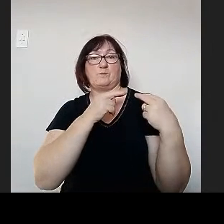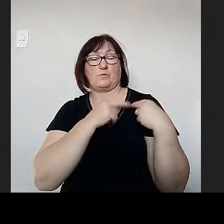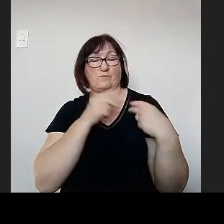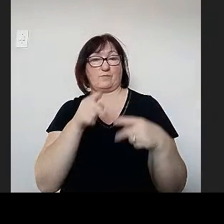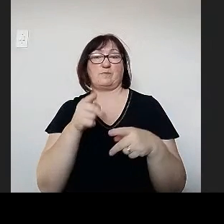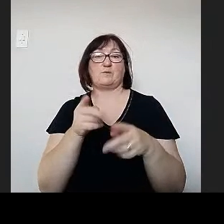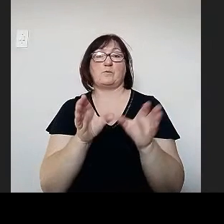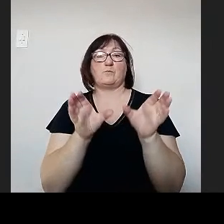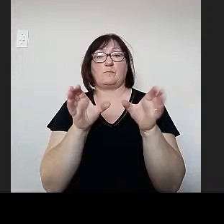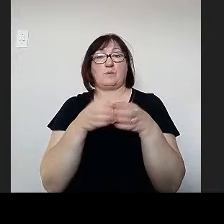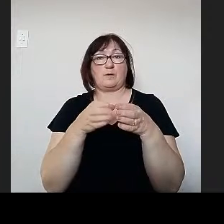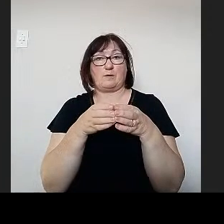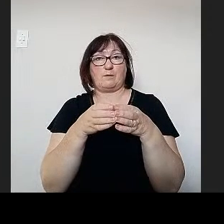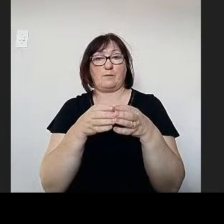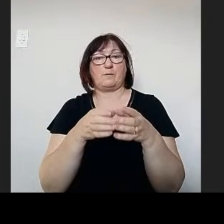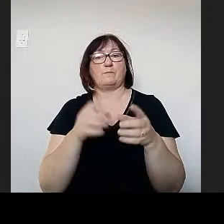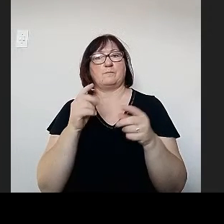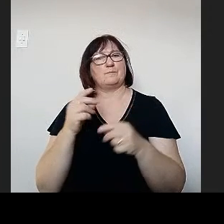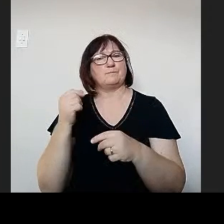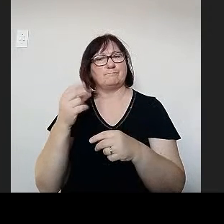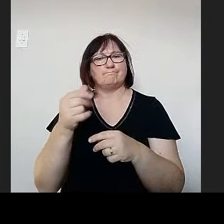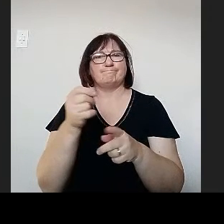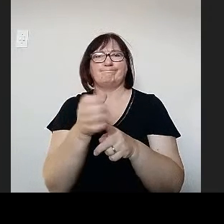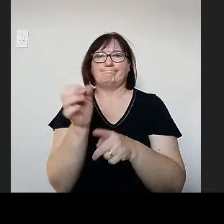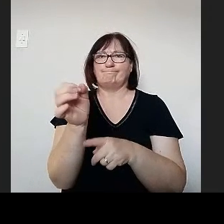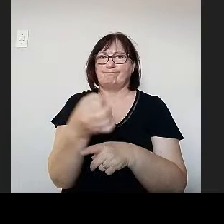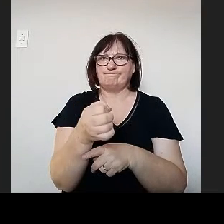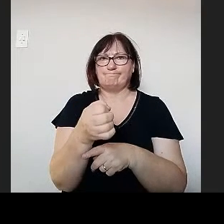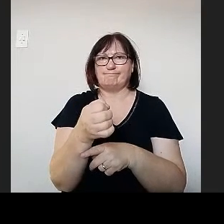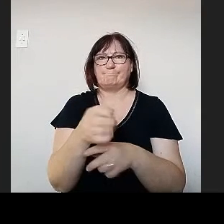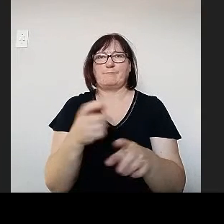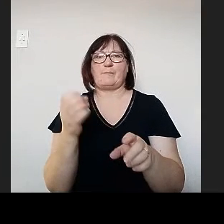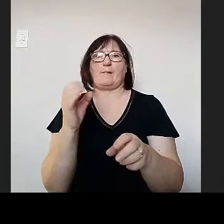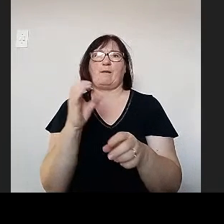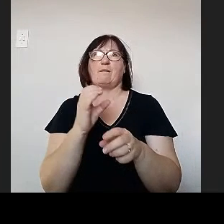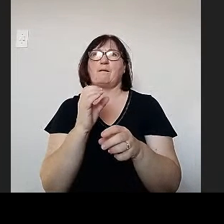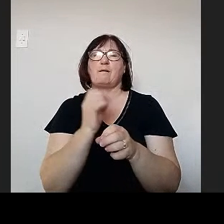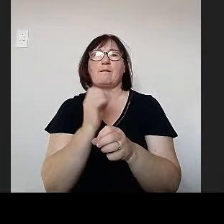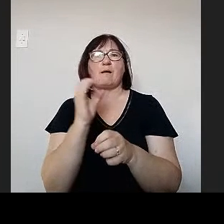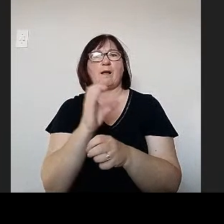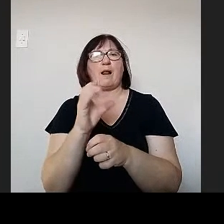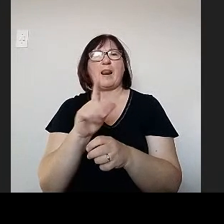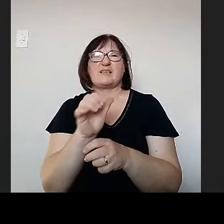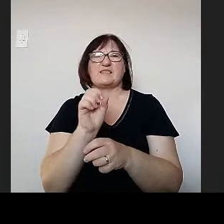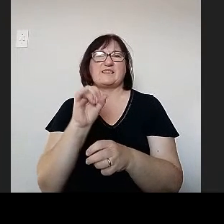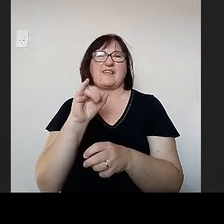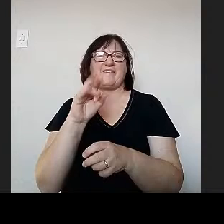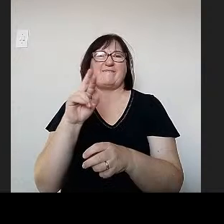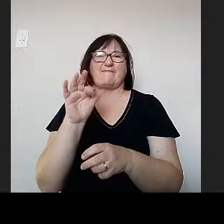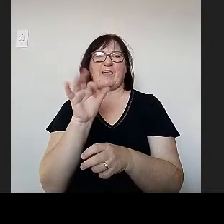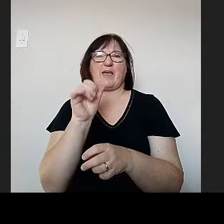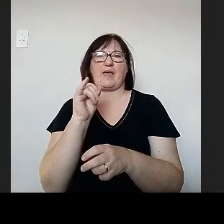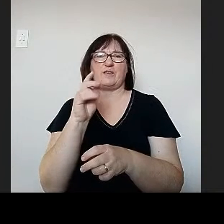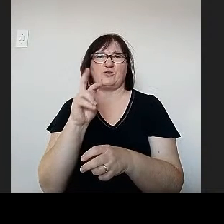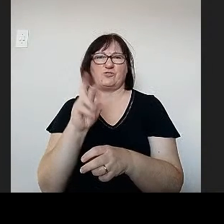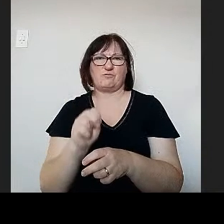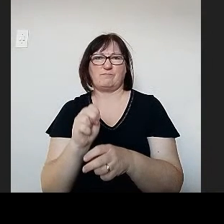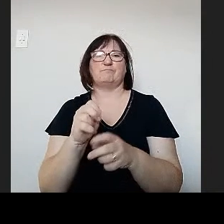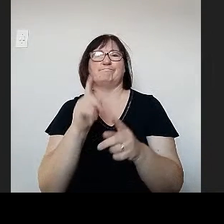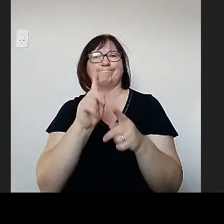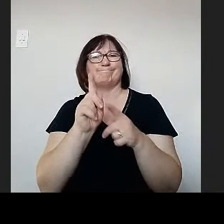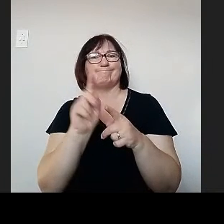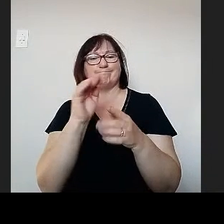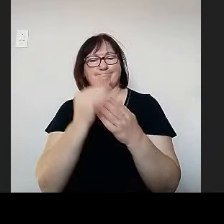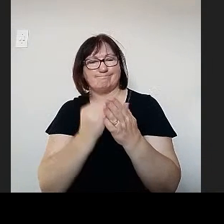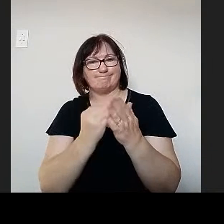securing speedy and uniform implementation of classification decisions. Please note that SARS also supports the